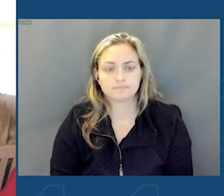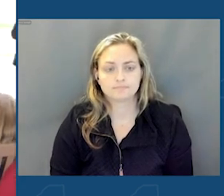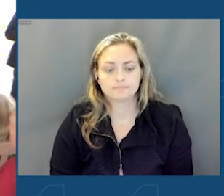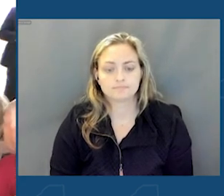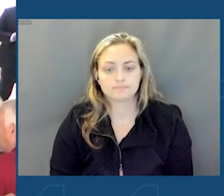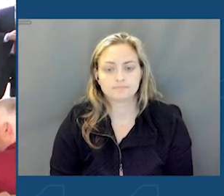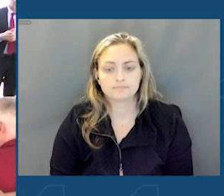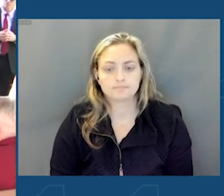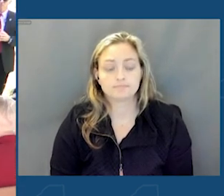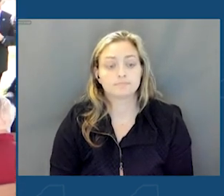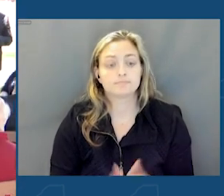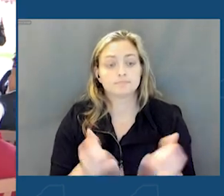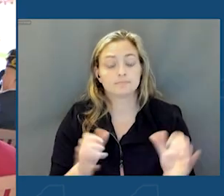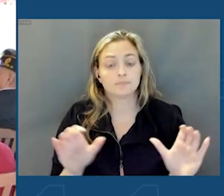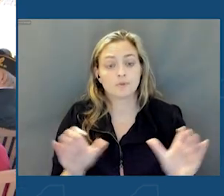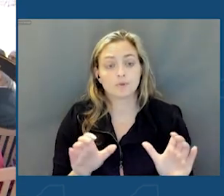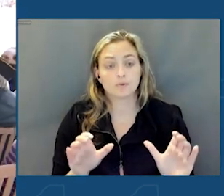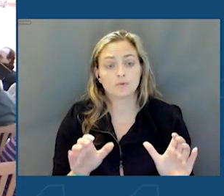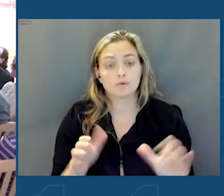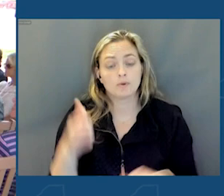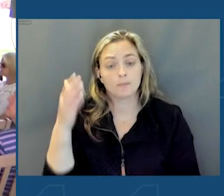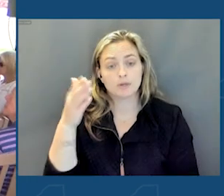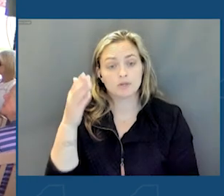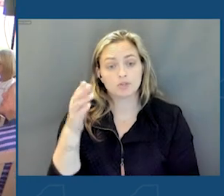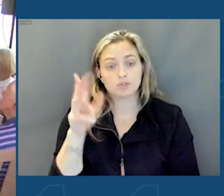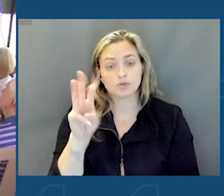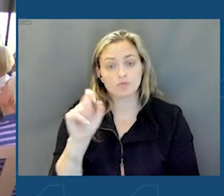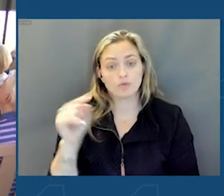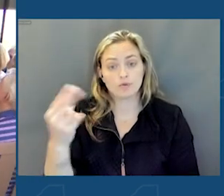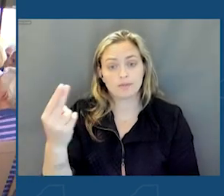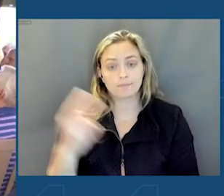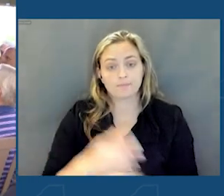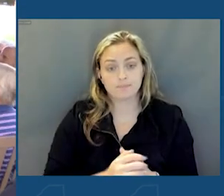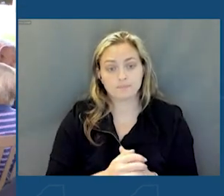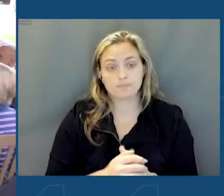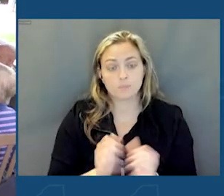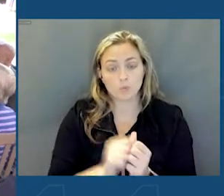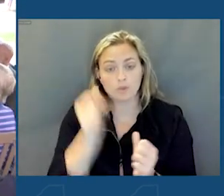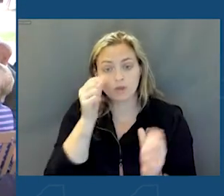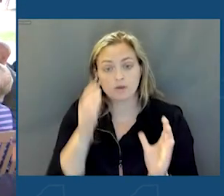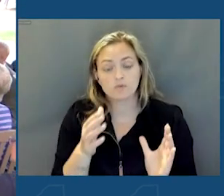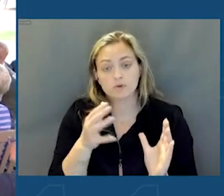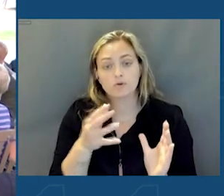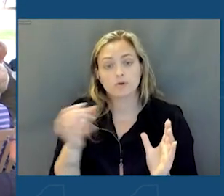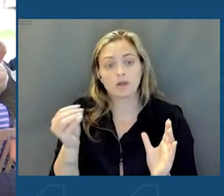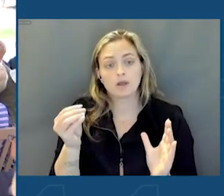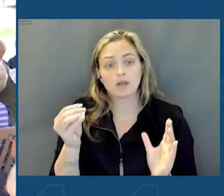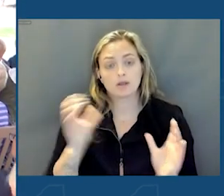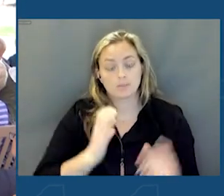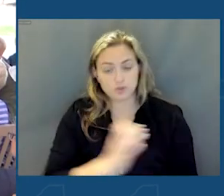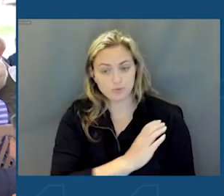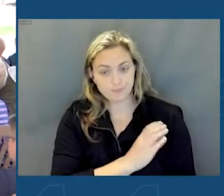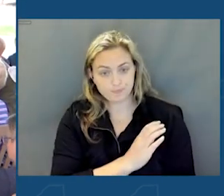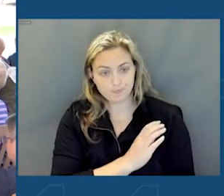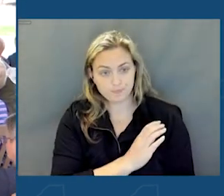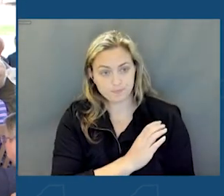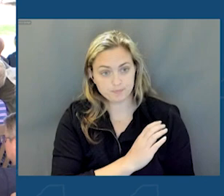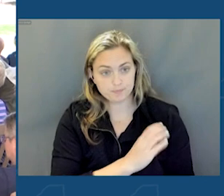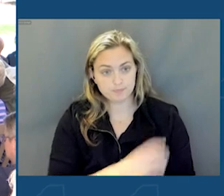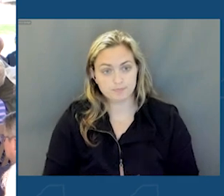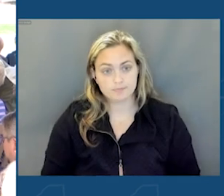And now we're going to do the presentation of the wreath with the governor and our commissioner.